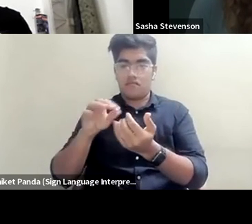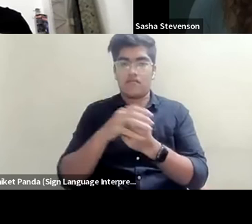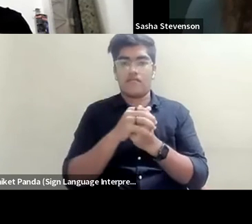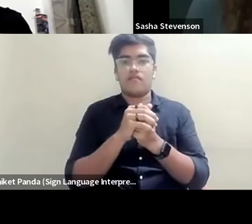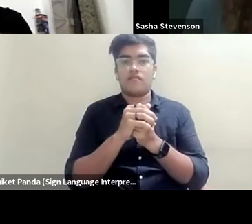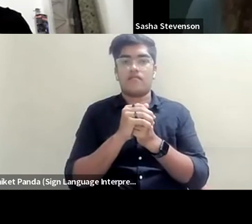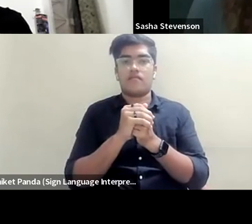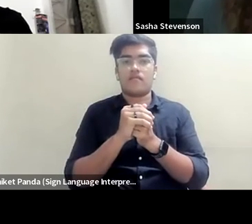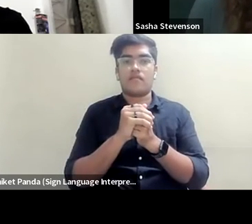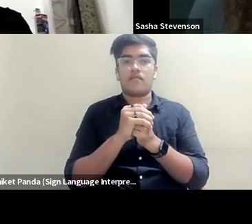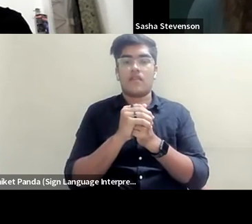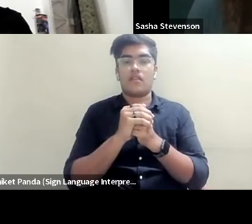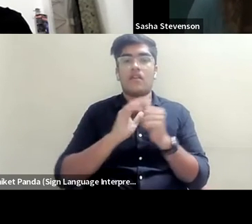the